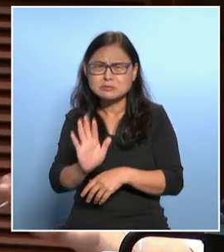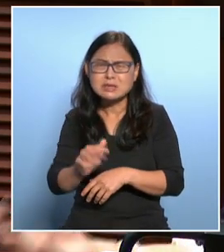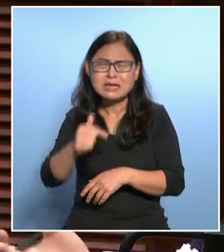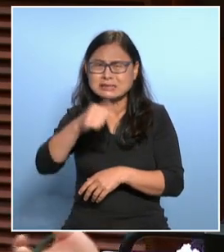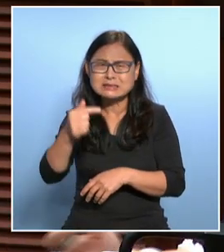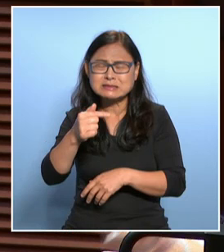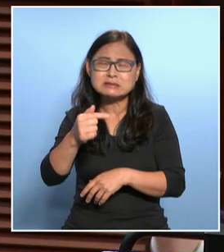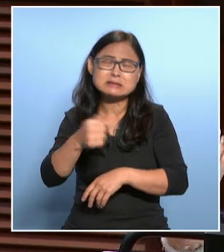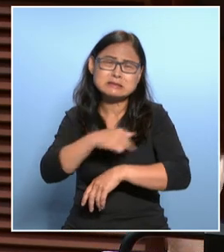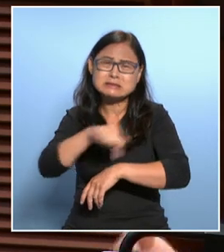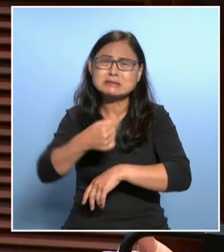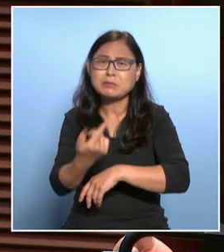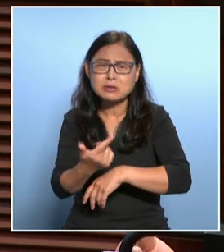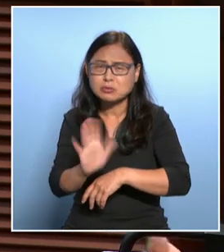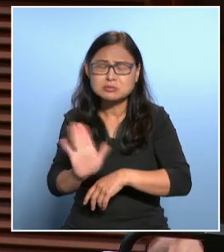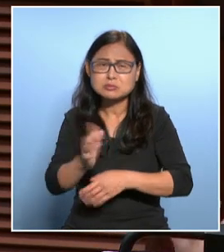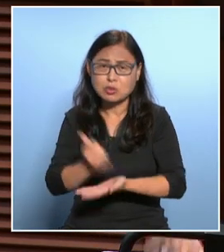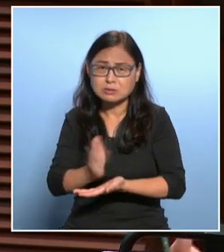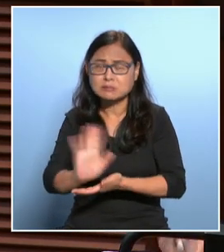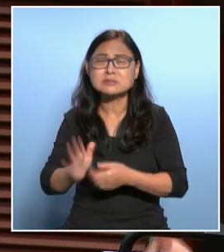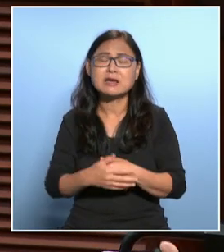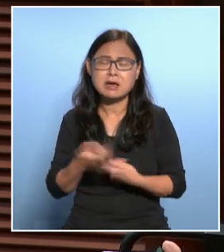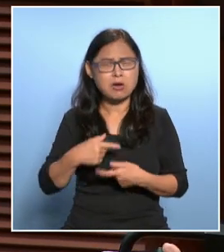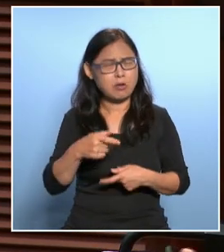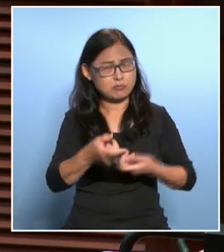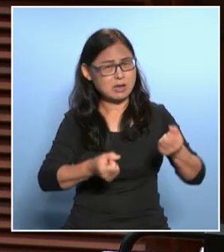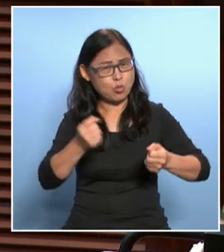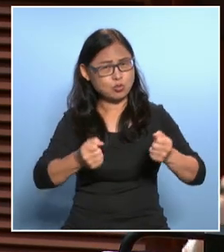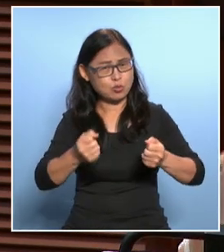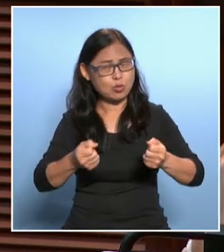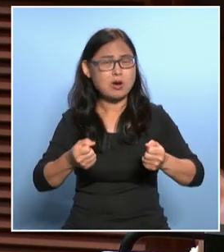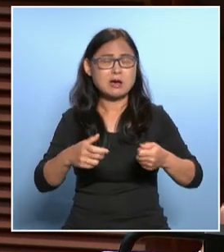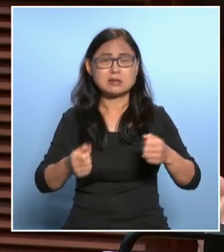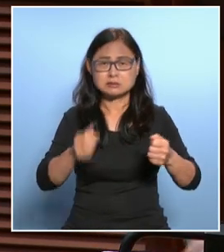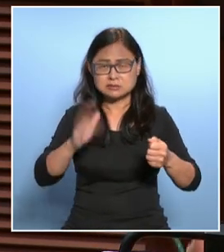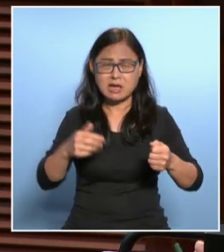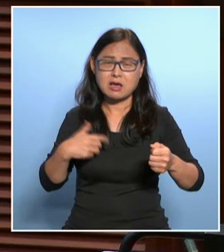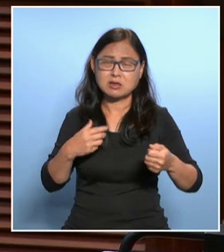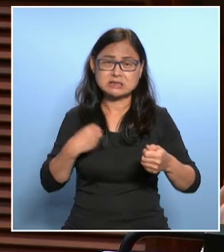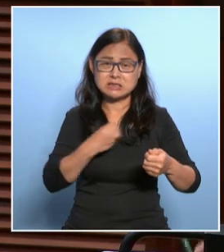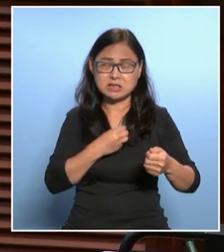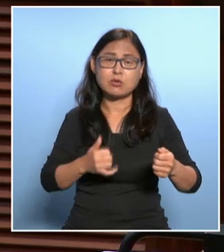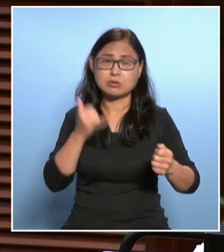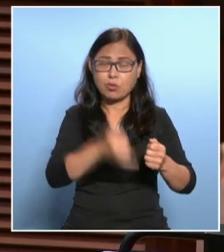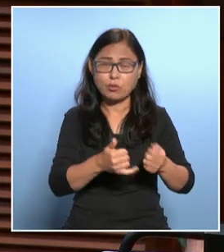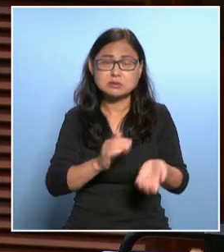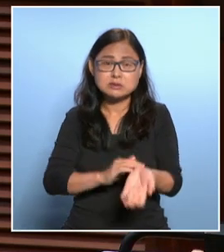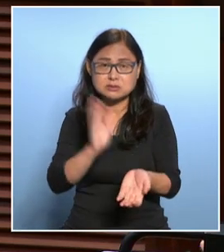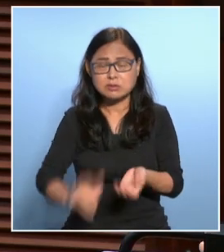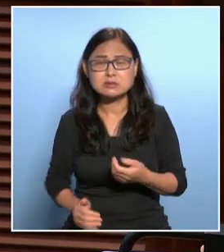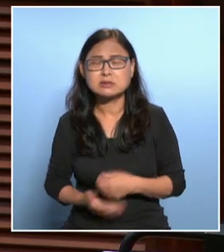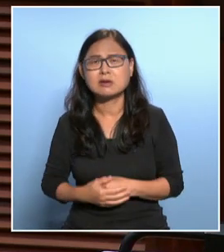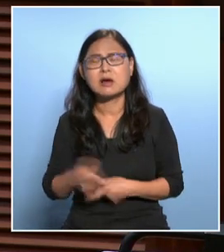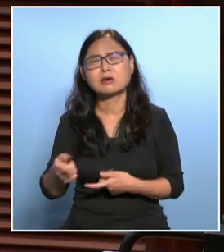deploy these kind of mobile vehicles to cater for the flu patients. Now, from the paper, I know that you are working